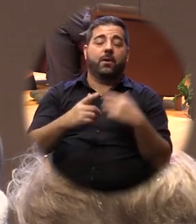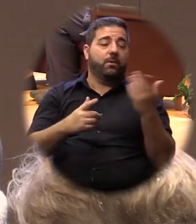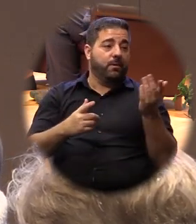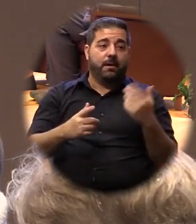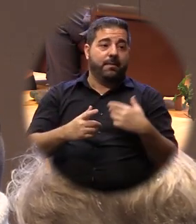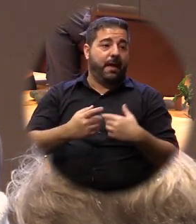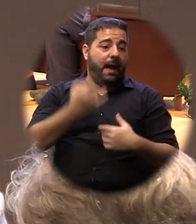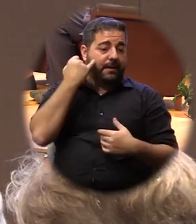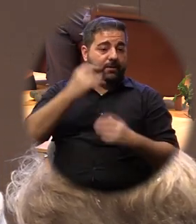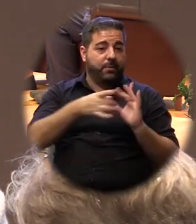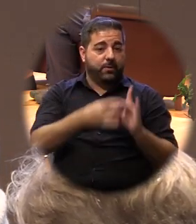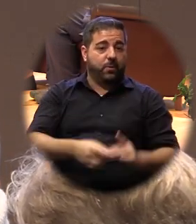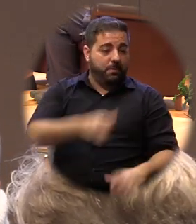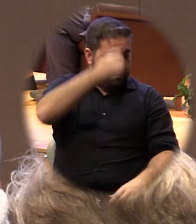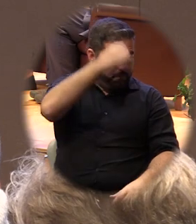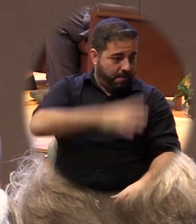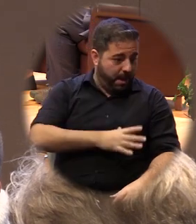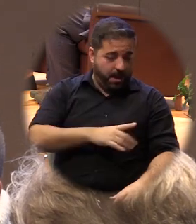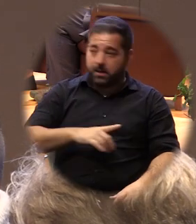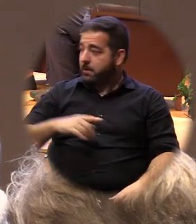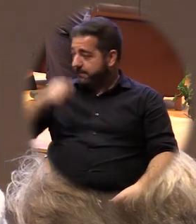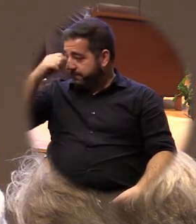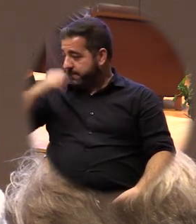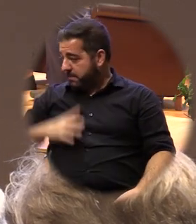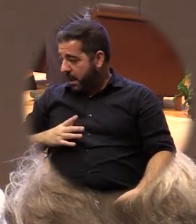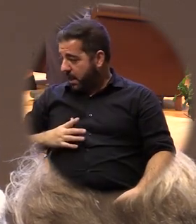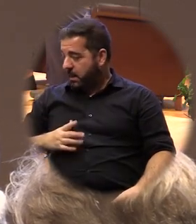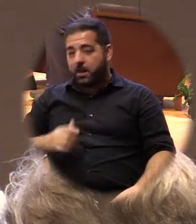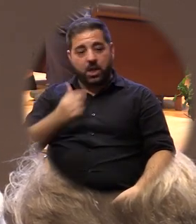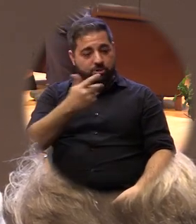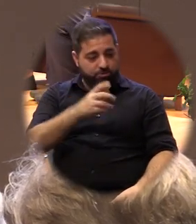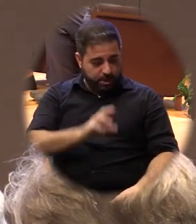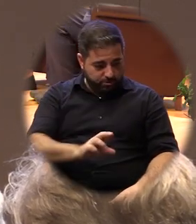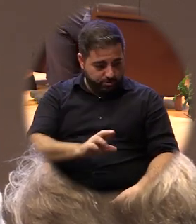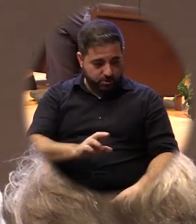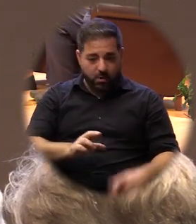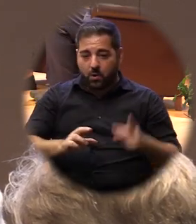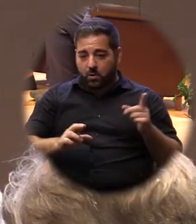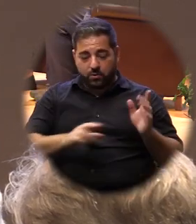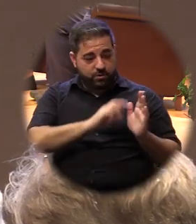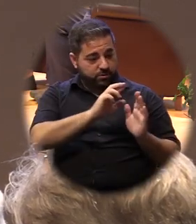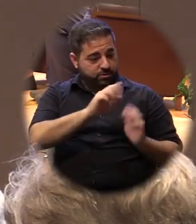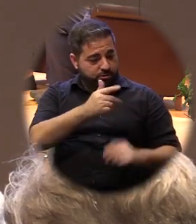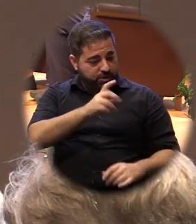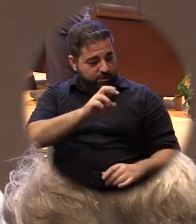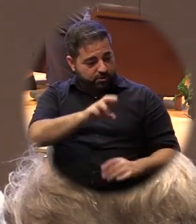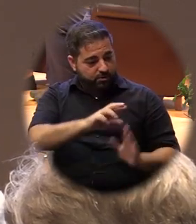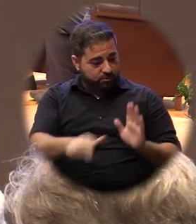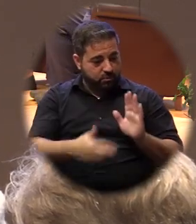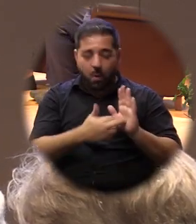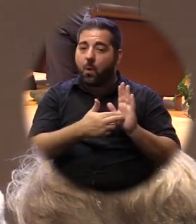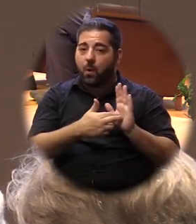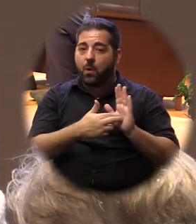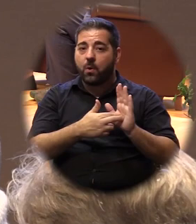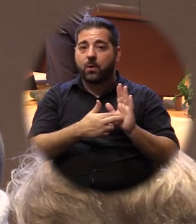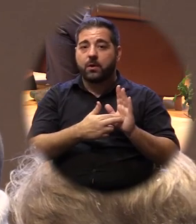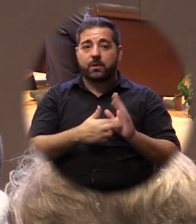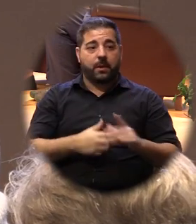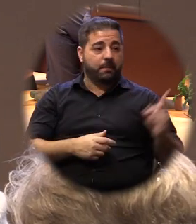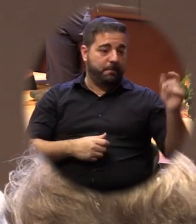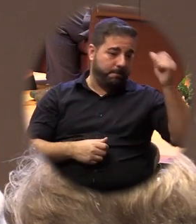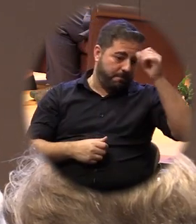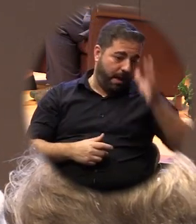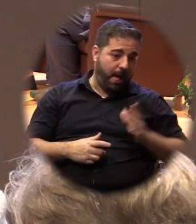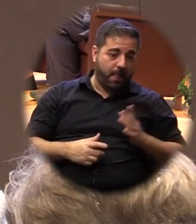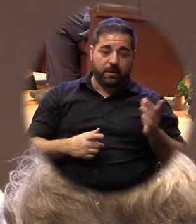and female, binary ideas around gender and the roles of gender expression